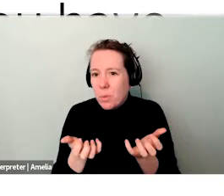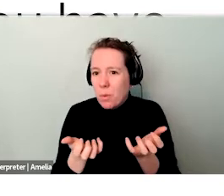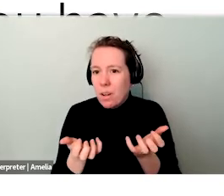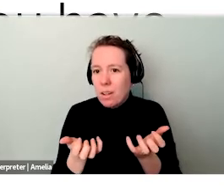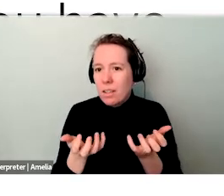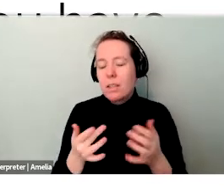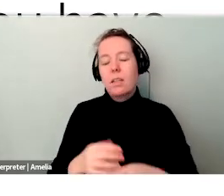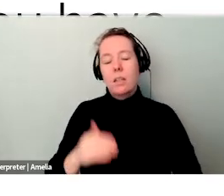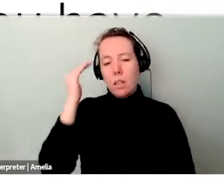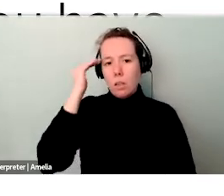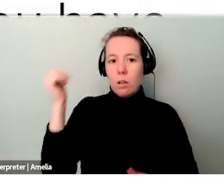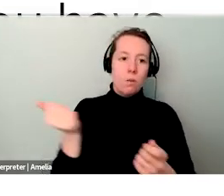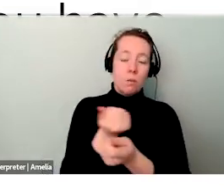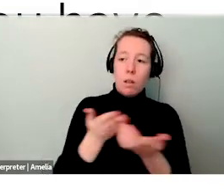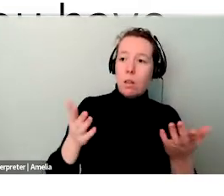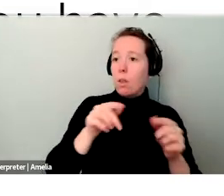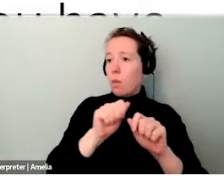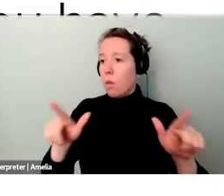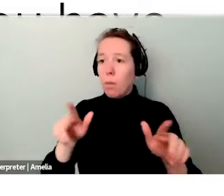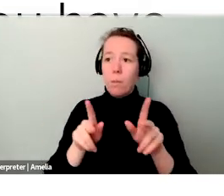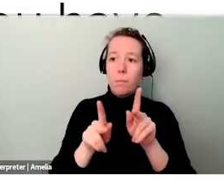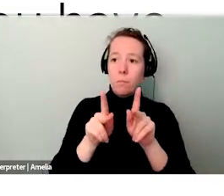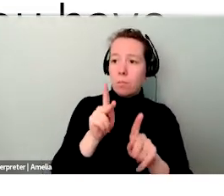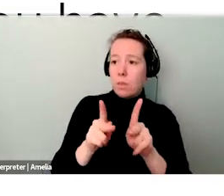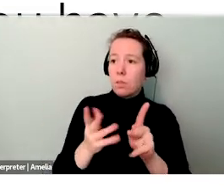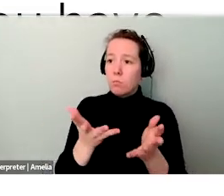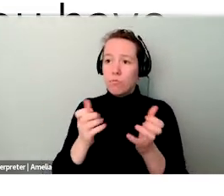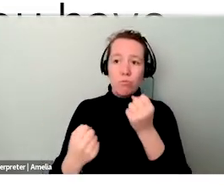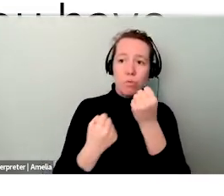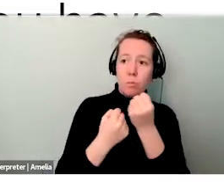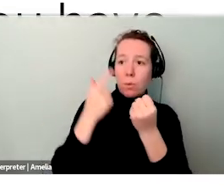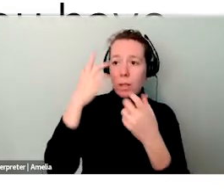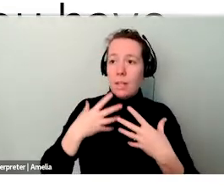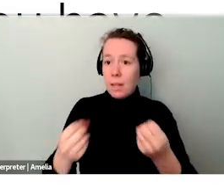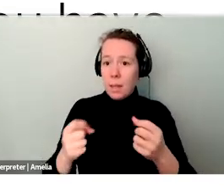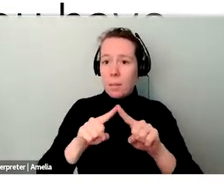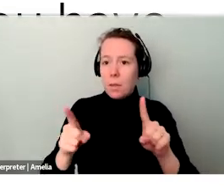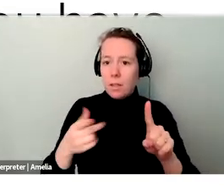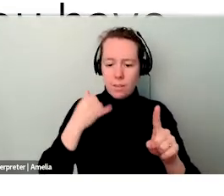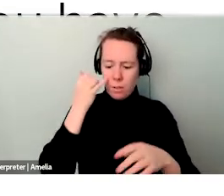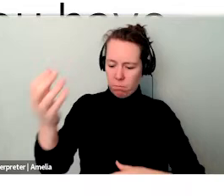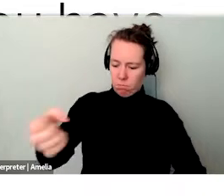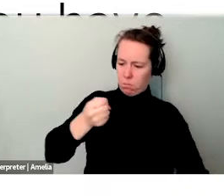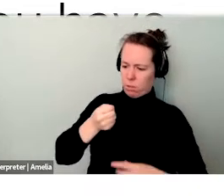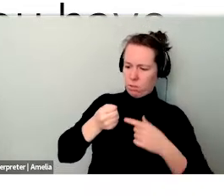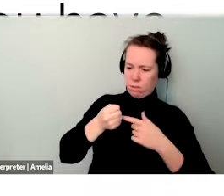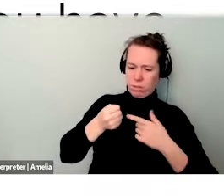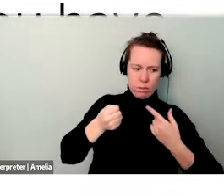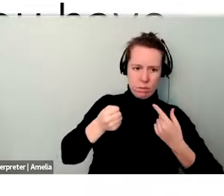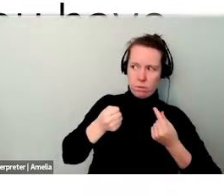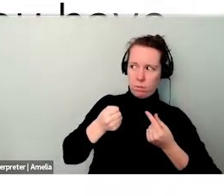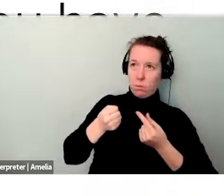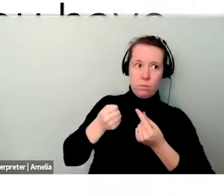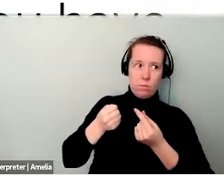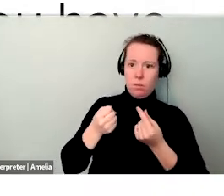support mental health, but then like when you're the employer that has to deal with it and you don't know how, have the training as a